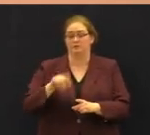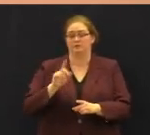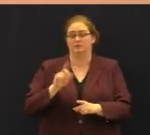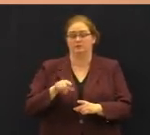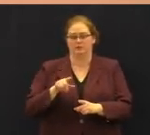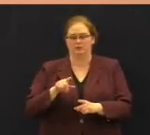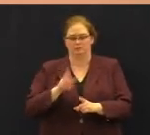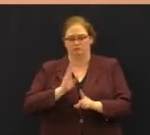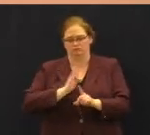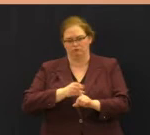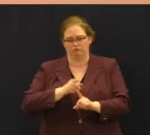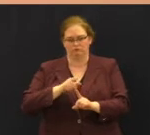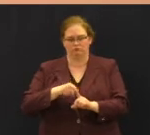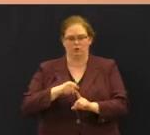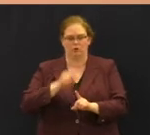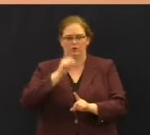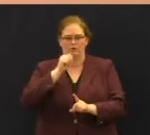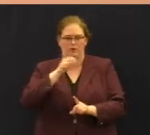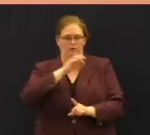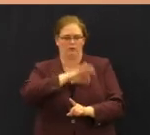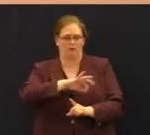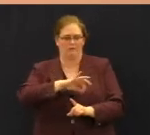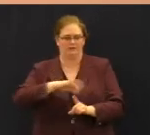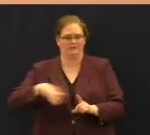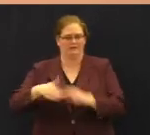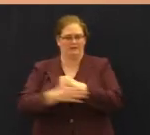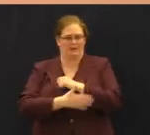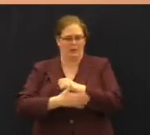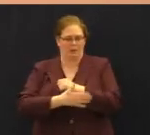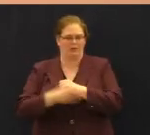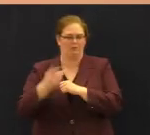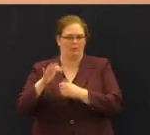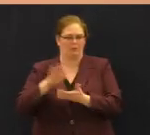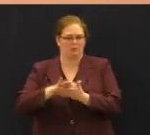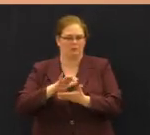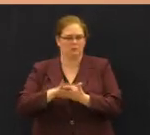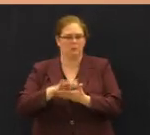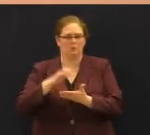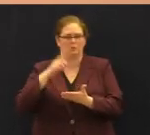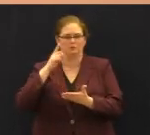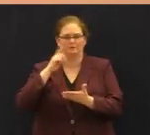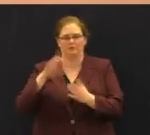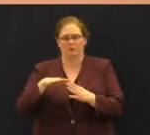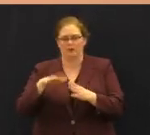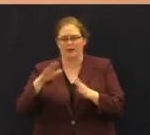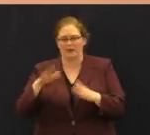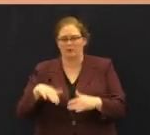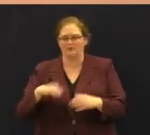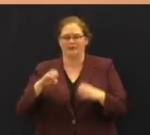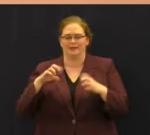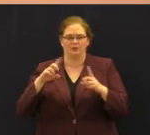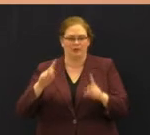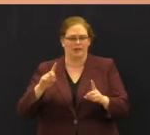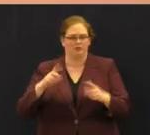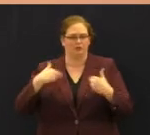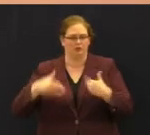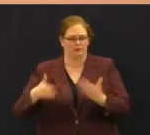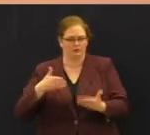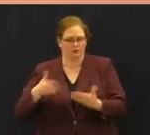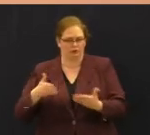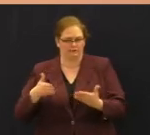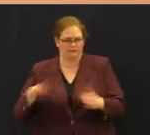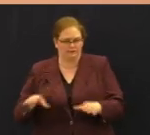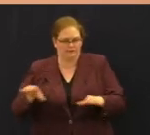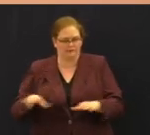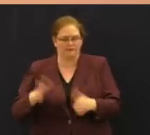put towards our nonprofits in the county and public schools for housing, education, and human services